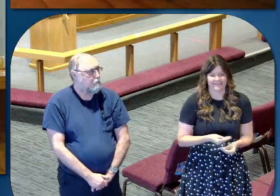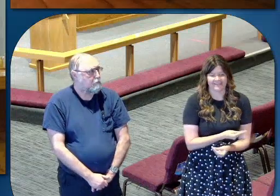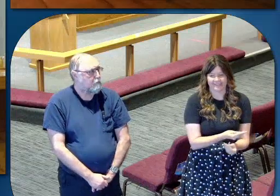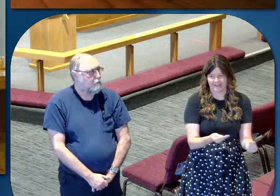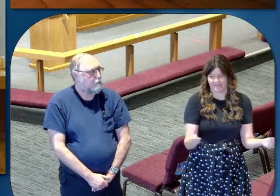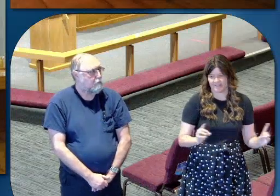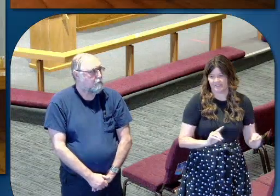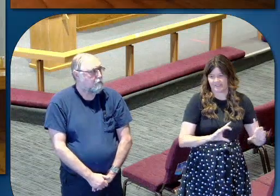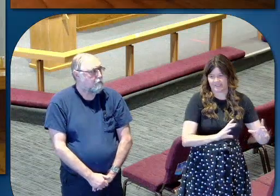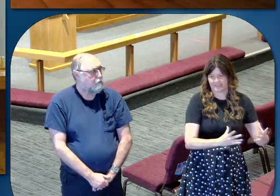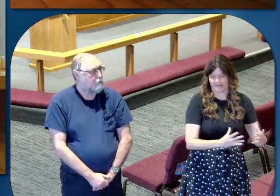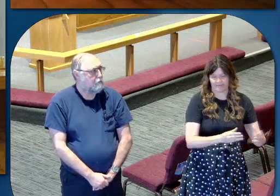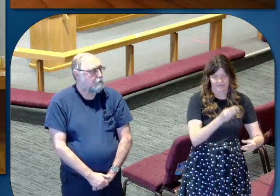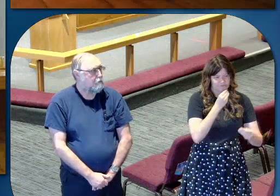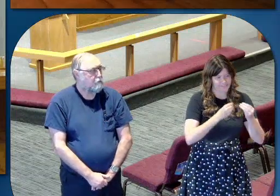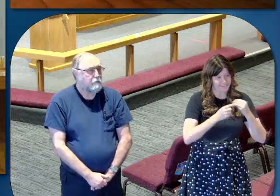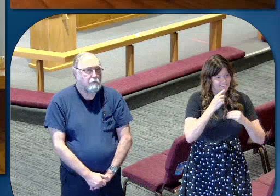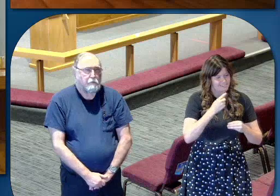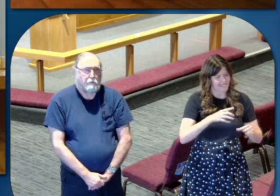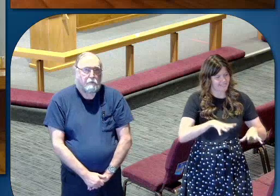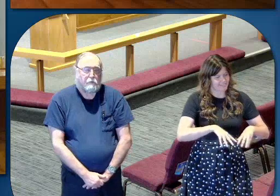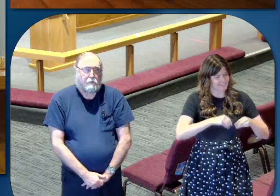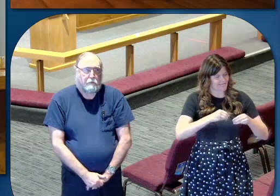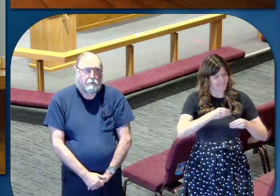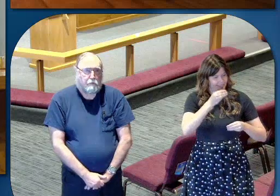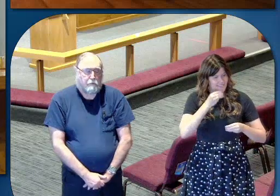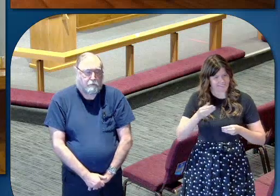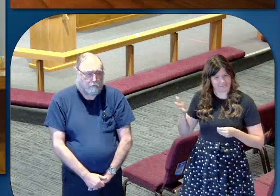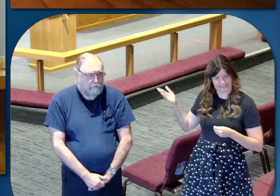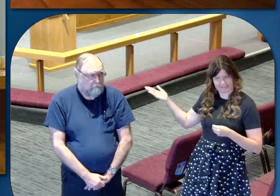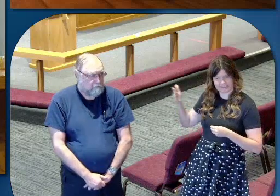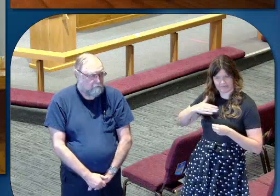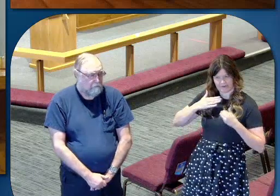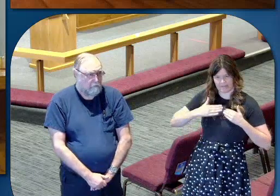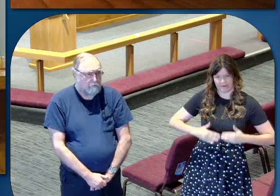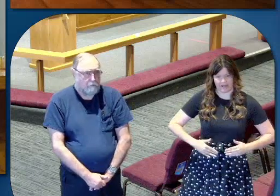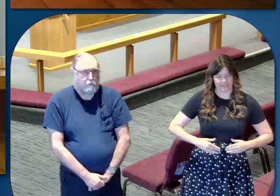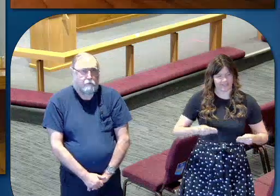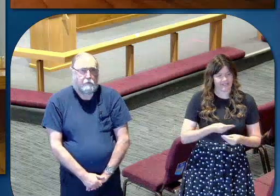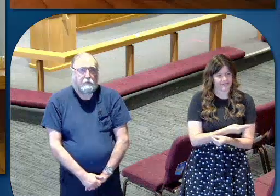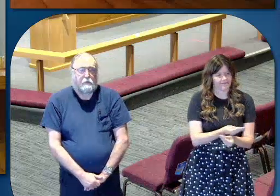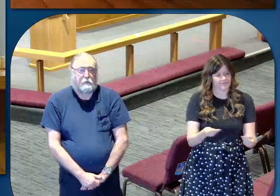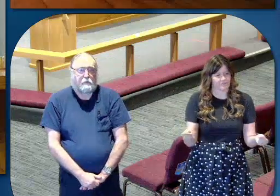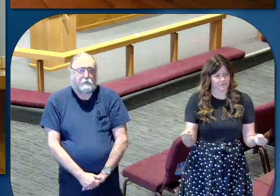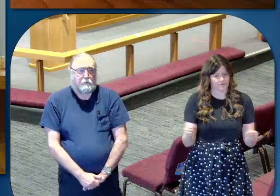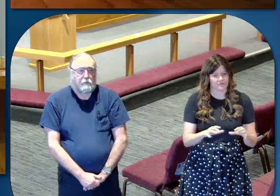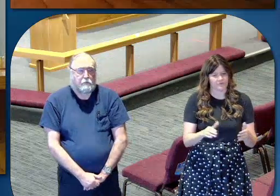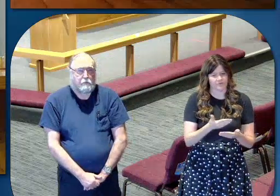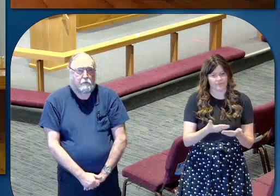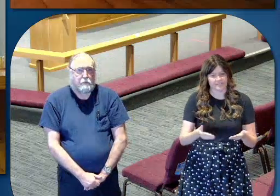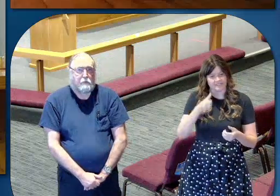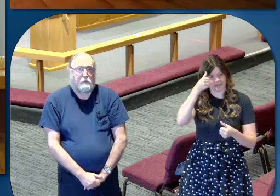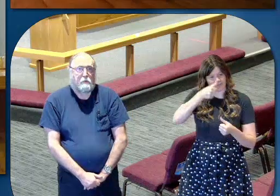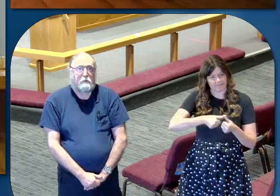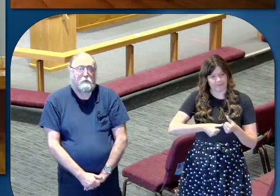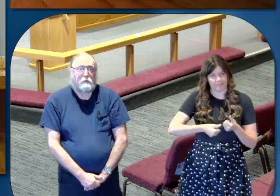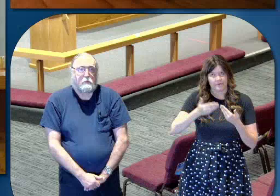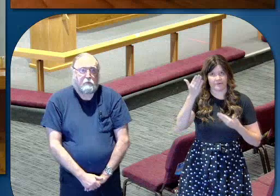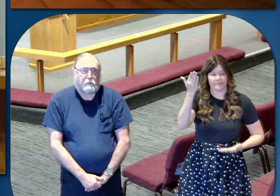Gave it to his disciples to eat, saying, "Take and eat, this is my body, given for you. Do this in remembrance of me."